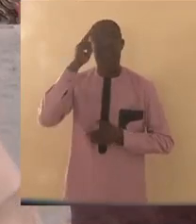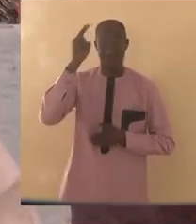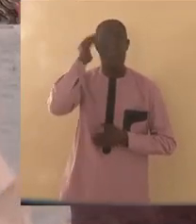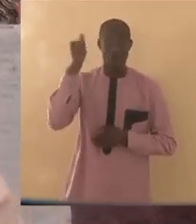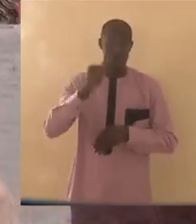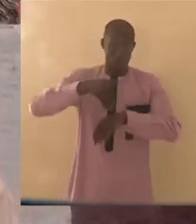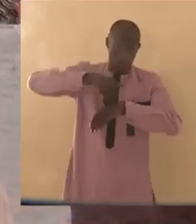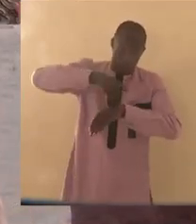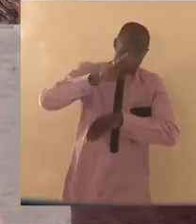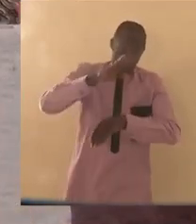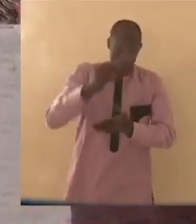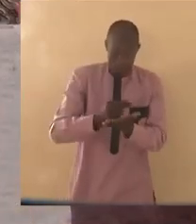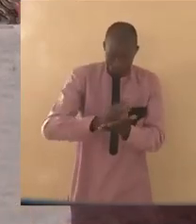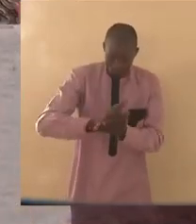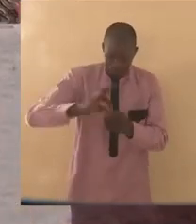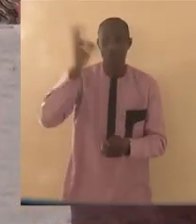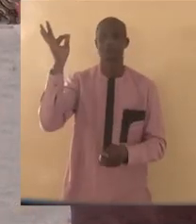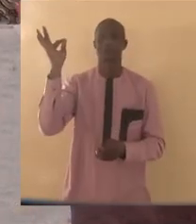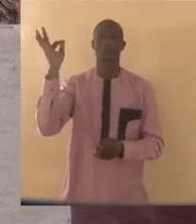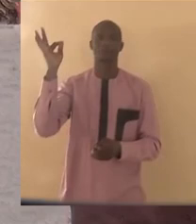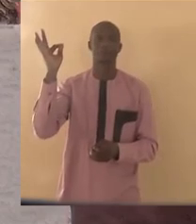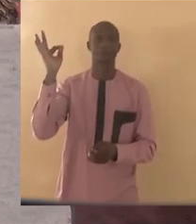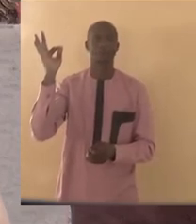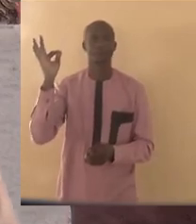He will send his Holy